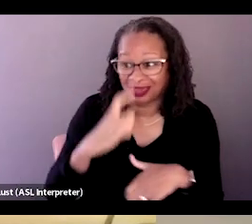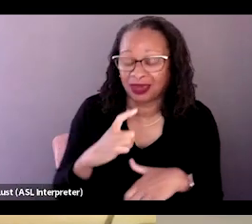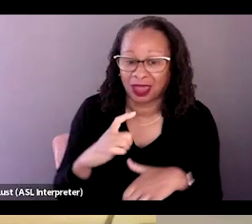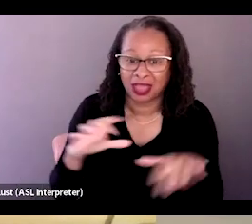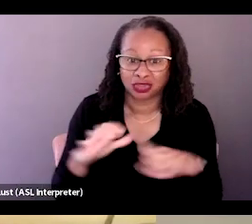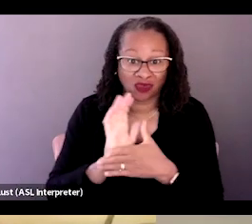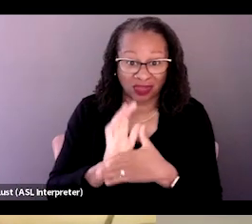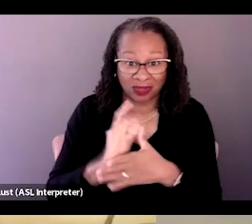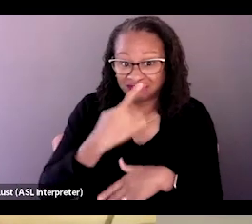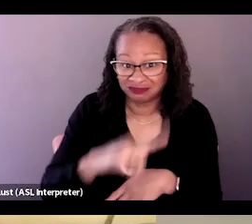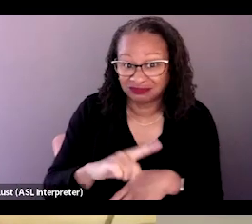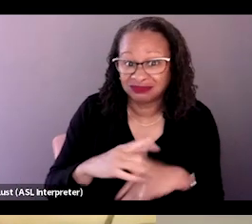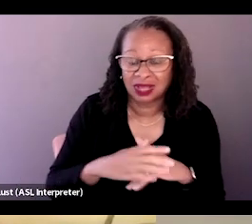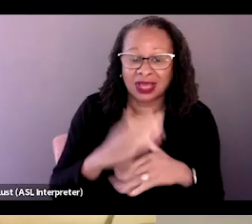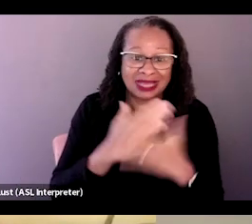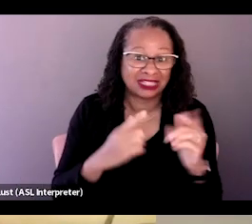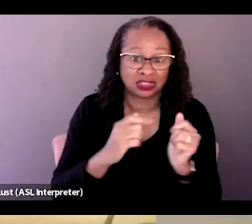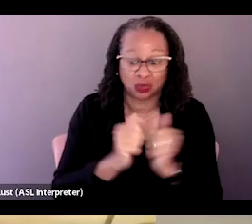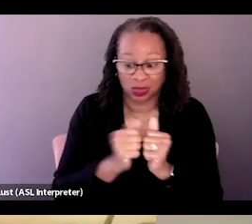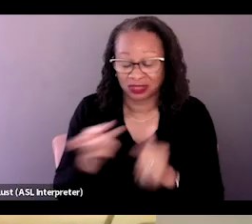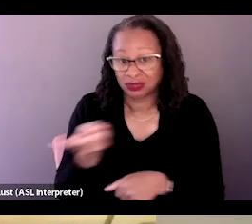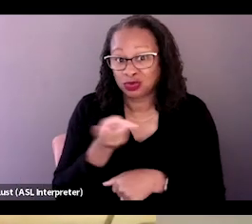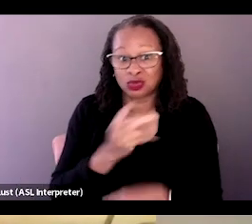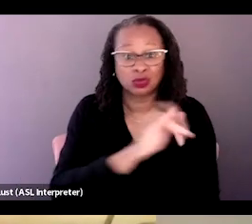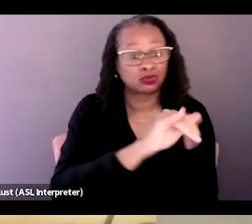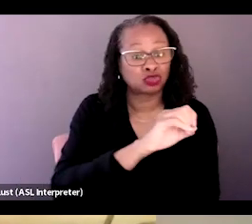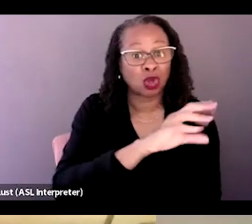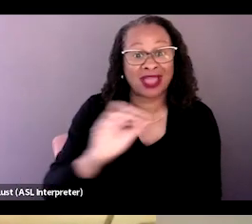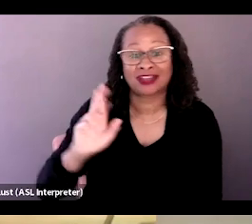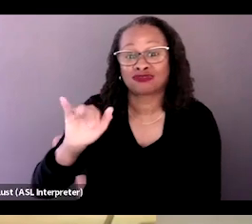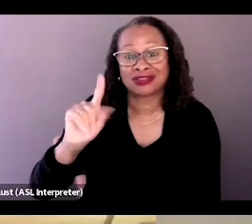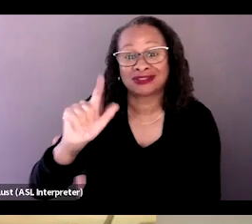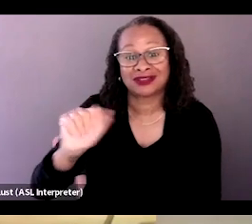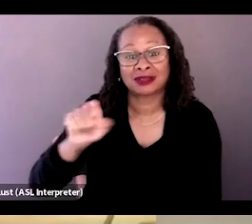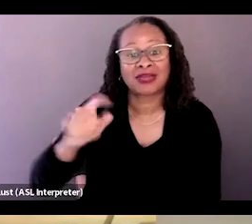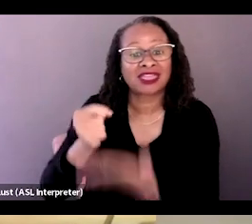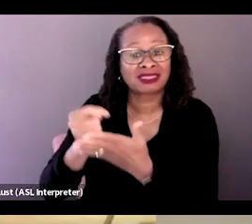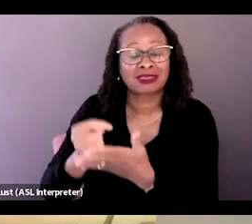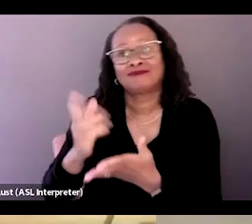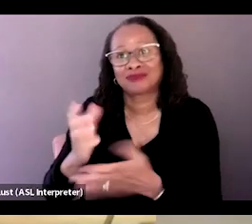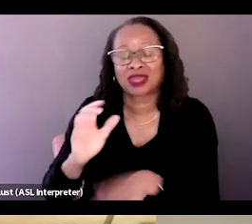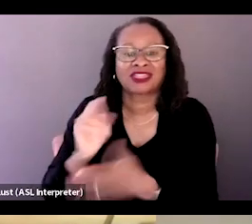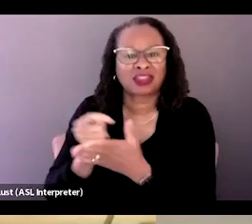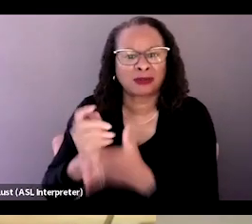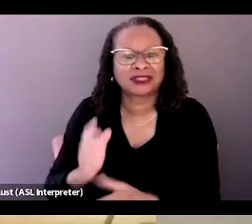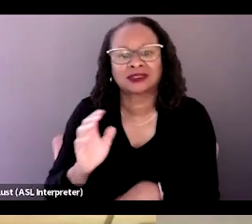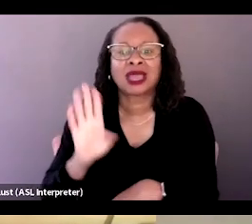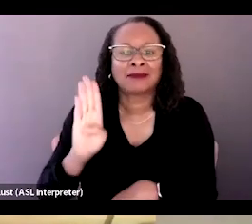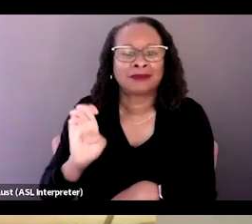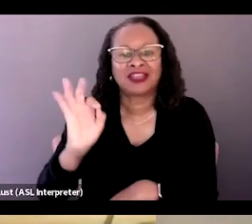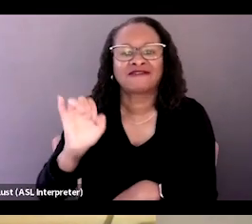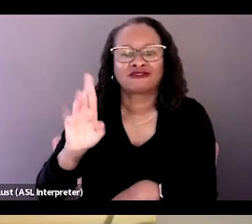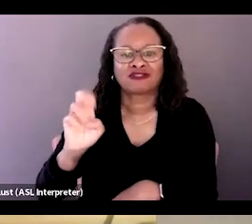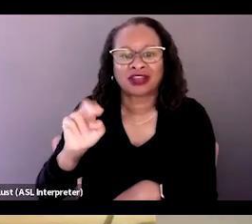film a session with you and Joe, do you think it's something possible? And she had to speak with